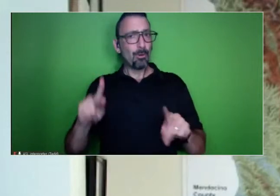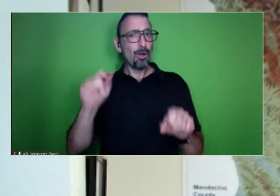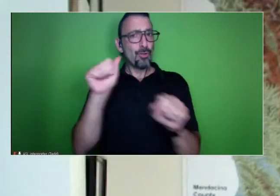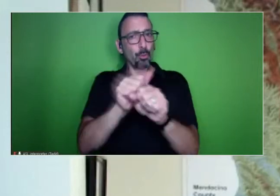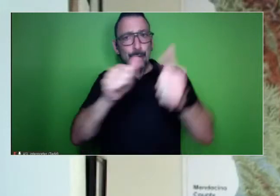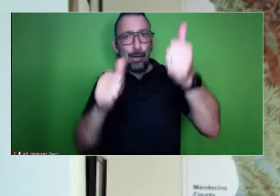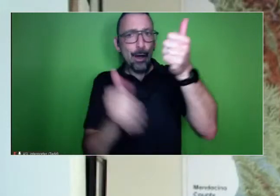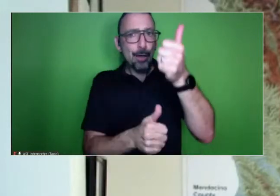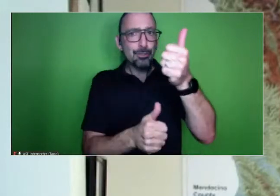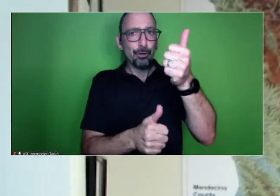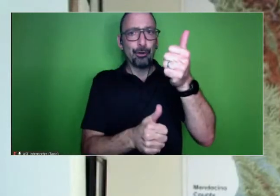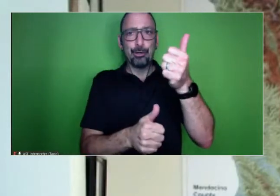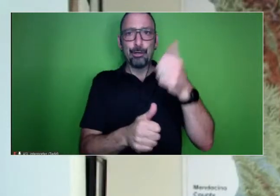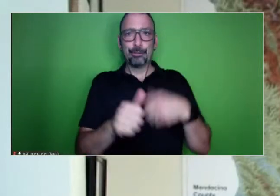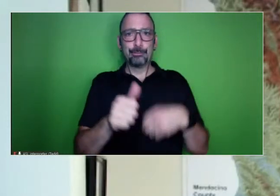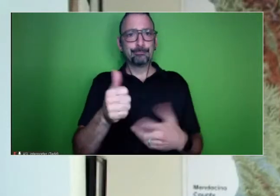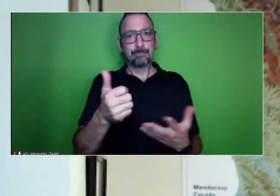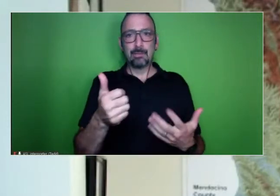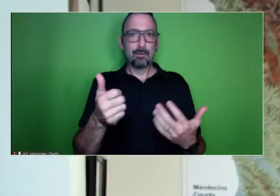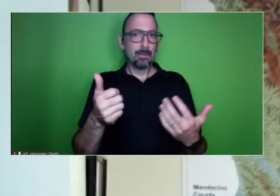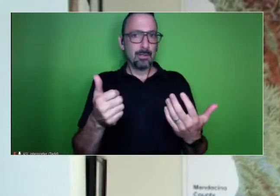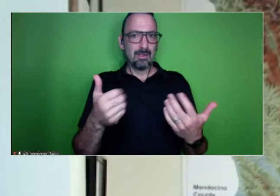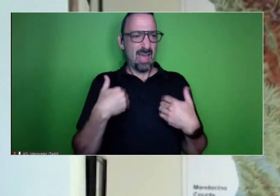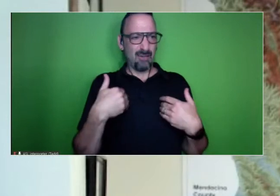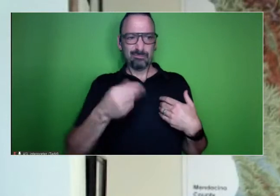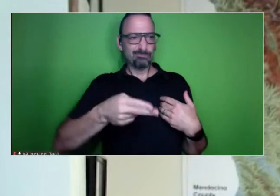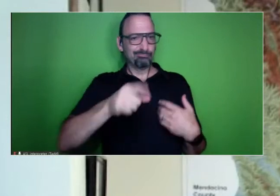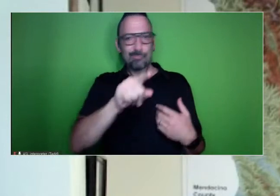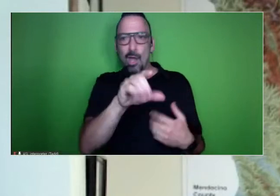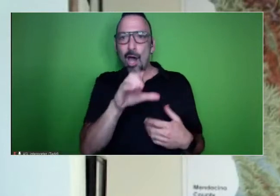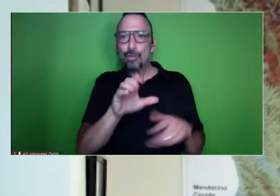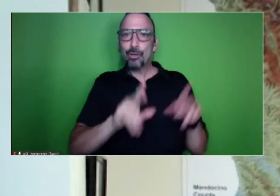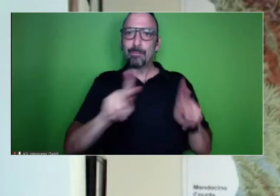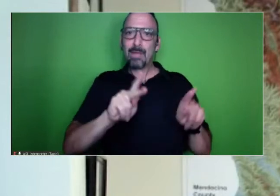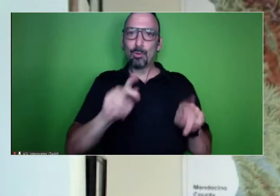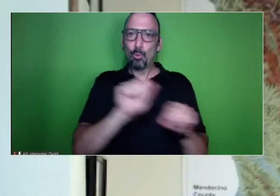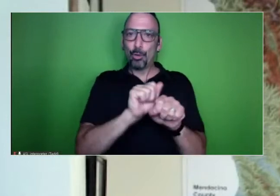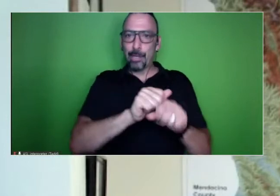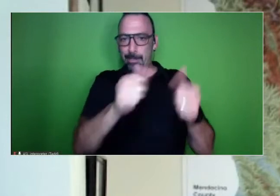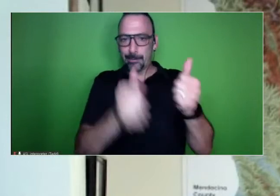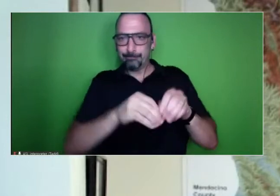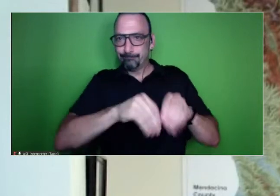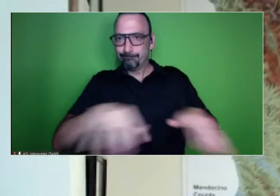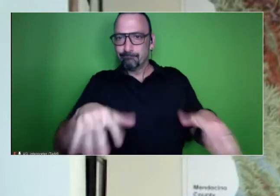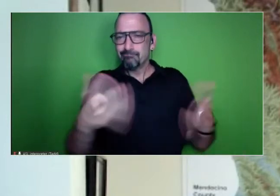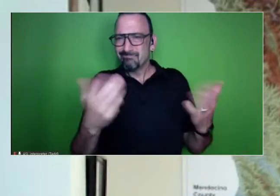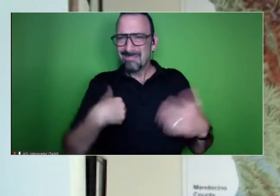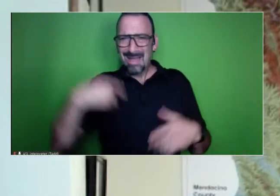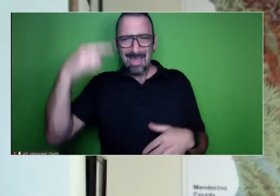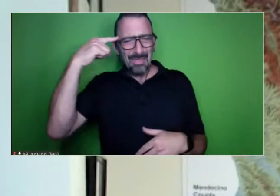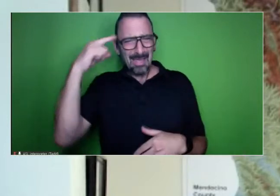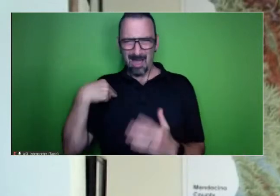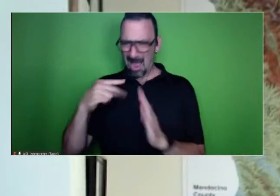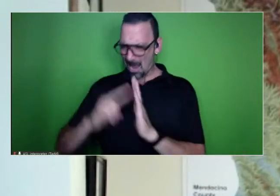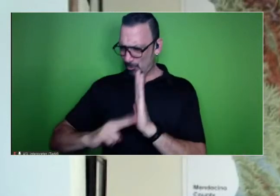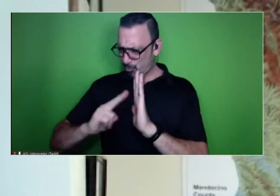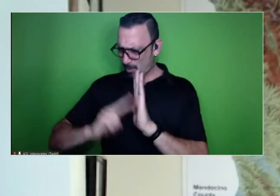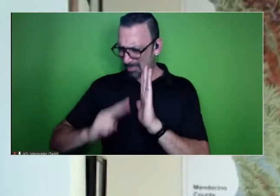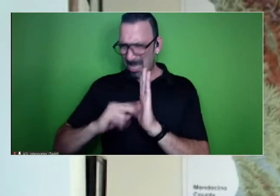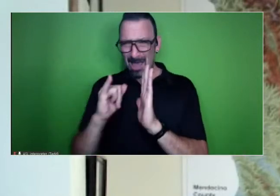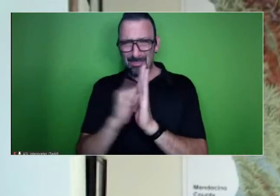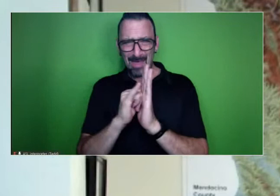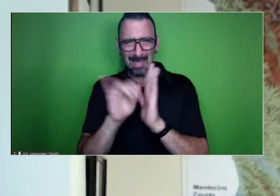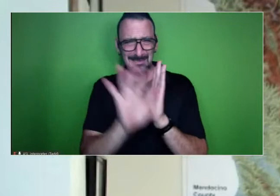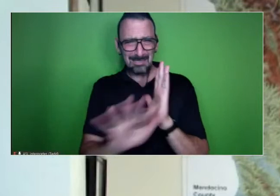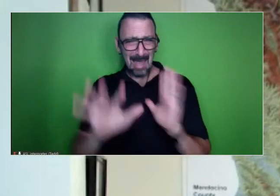who are employing more than 100 people. And that will, I think I read somewhere that is in the range of 1